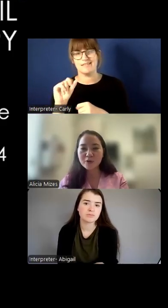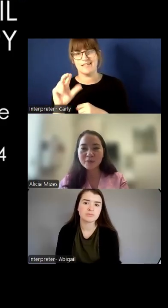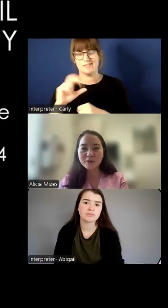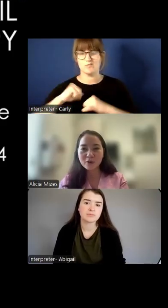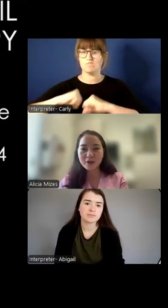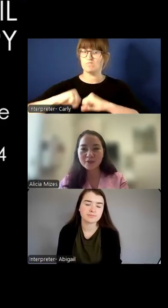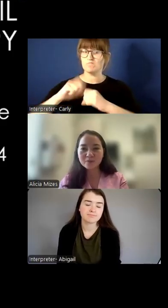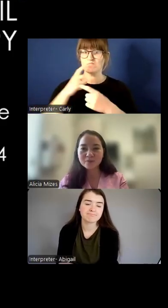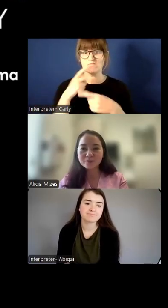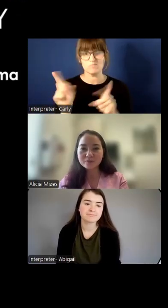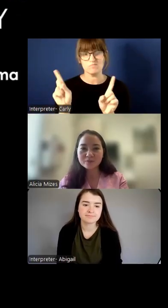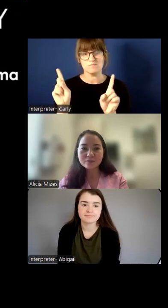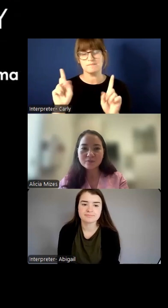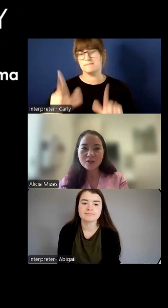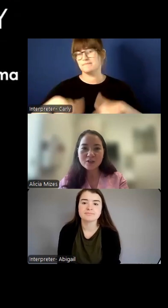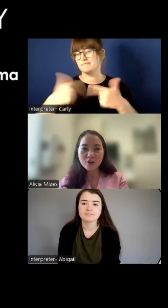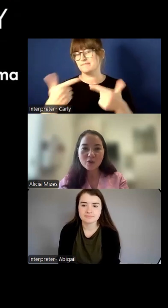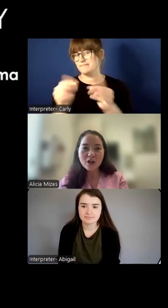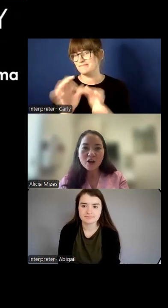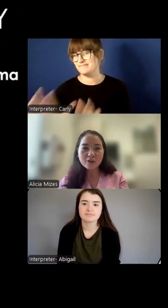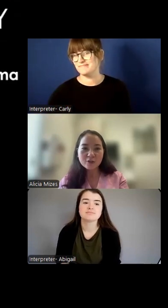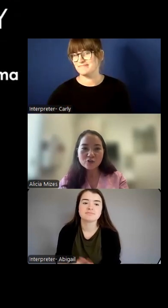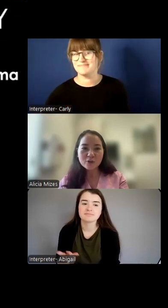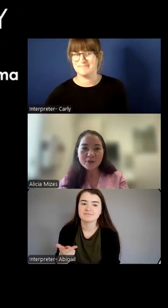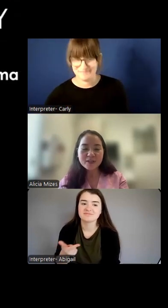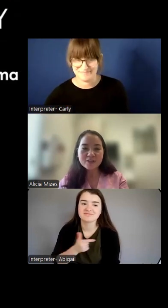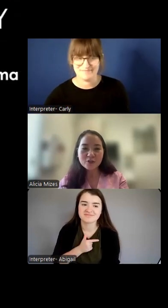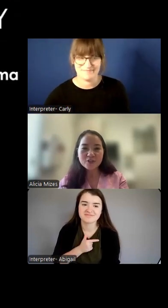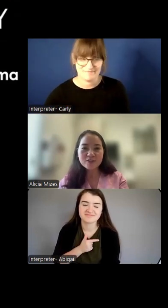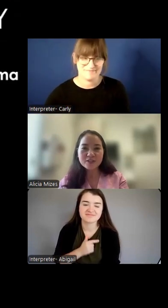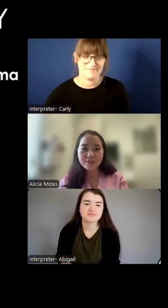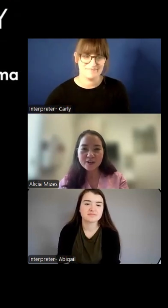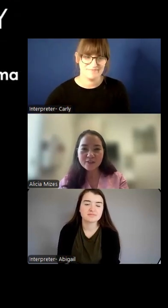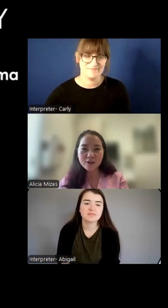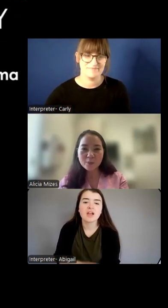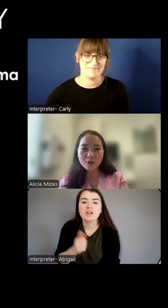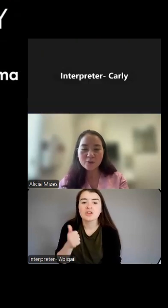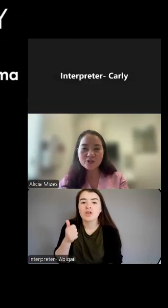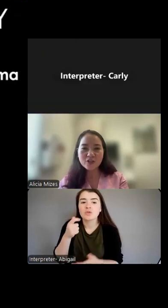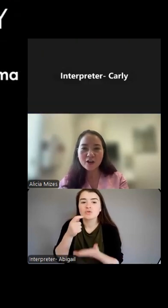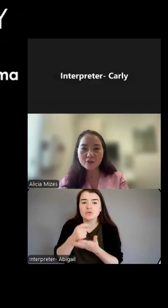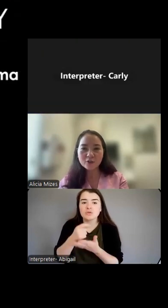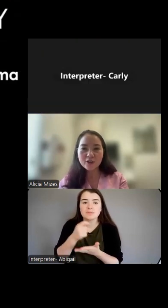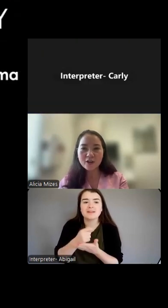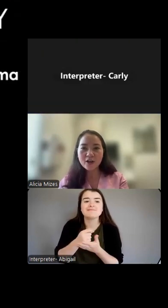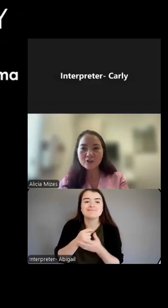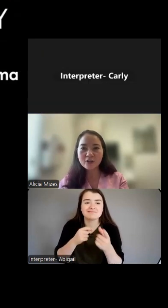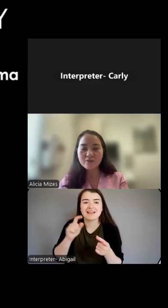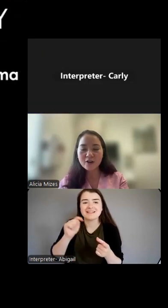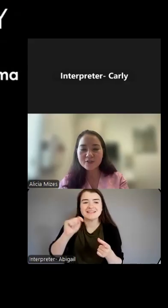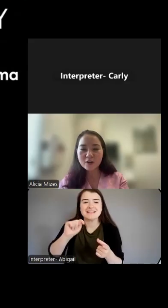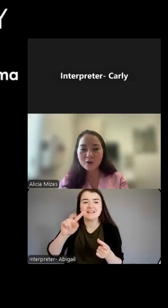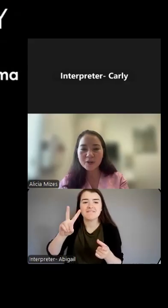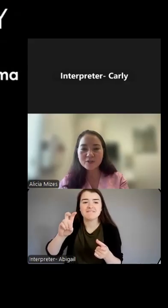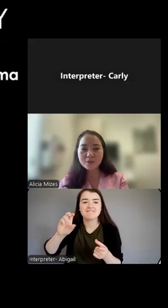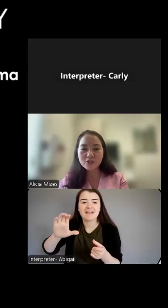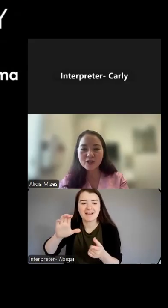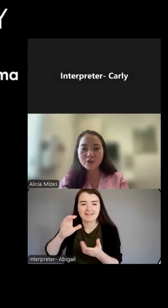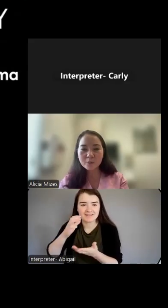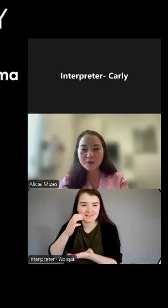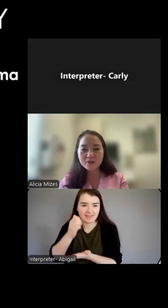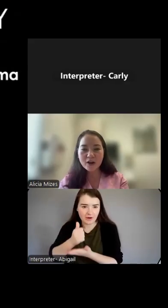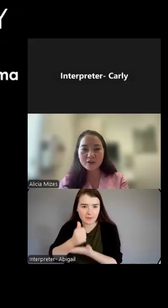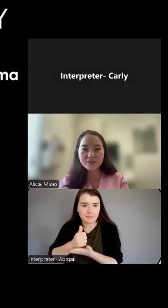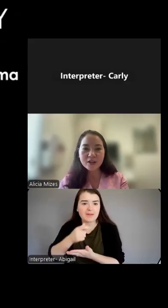outcomes for melanoma. So another treatment that's used is T-VEC therapy, which is an oncolytic virus therapy. It's a